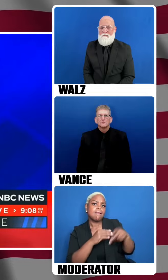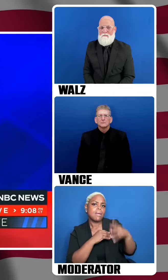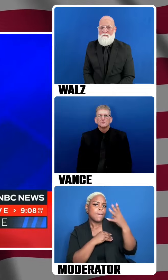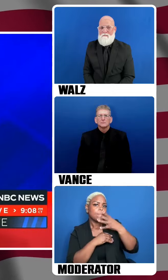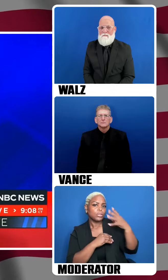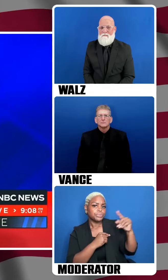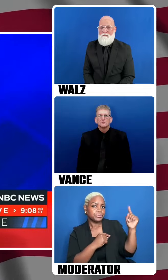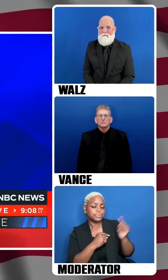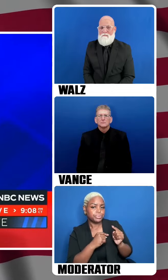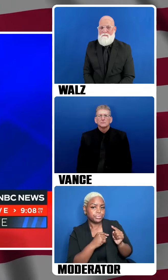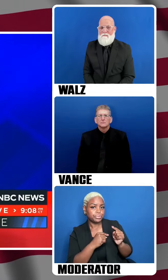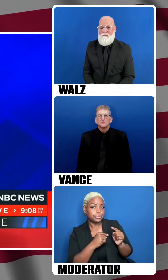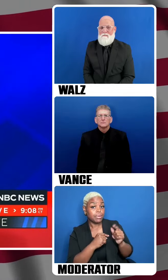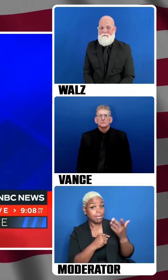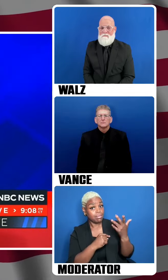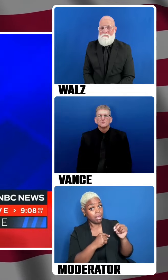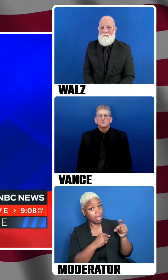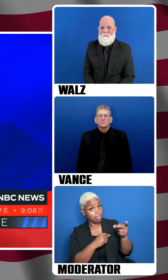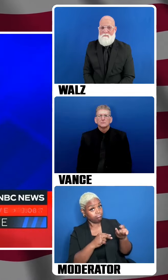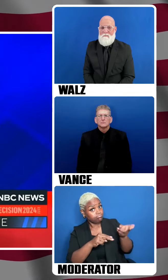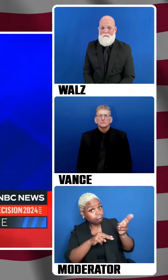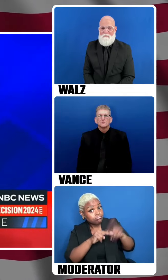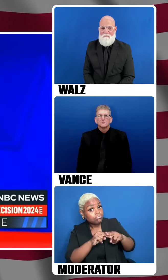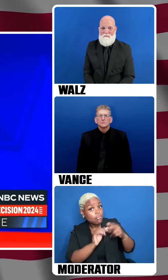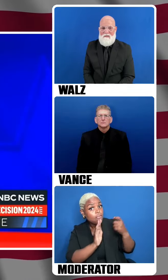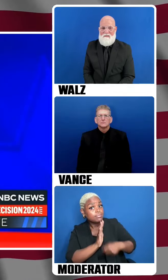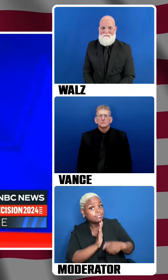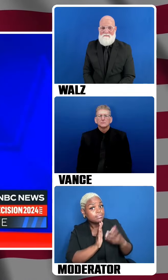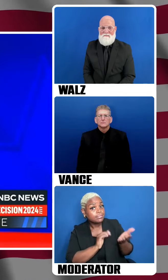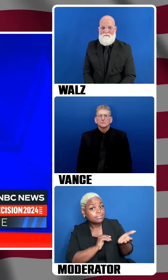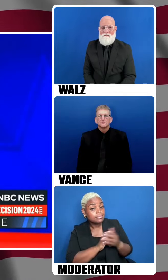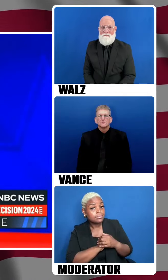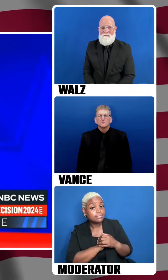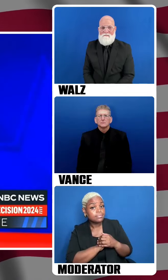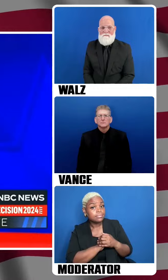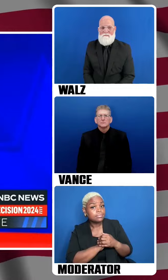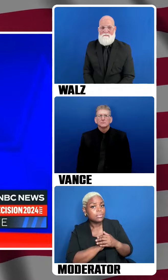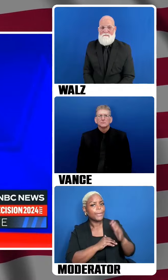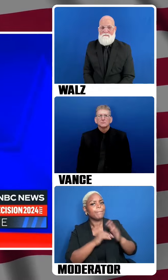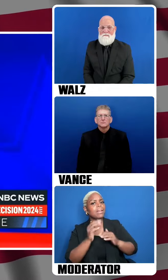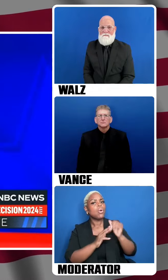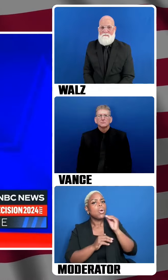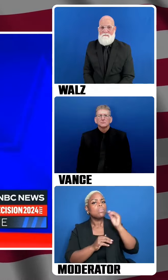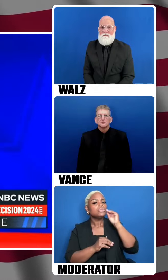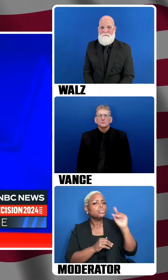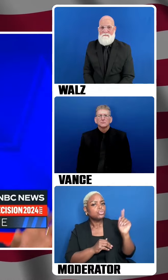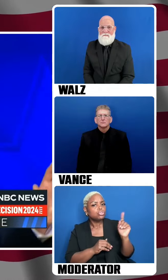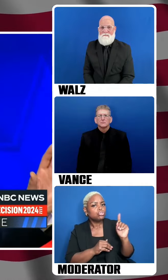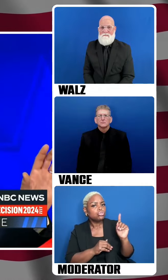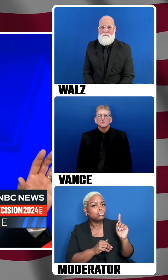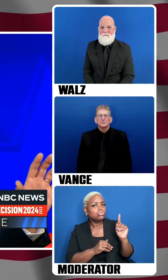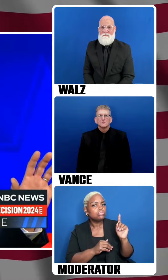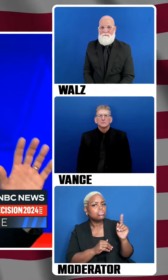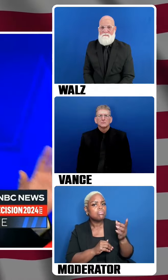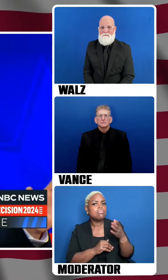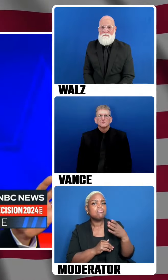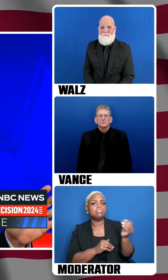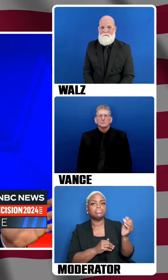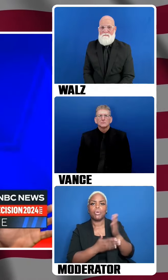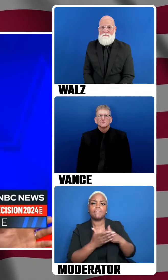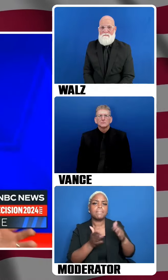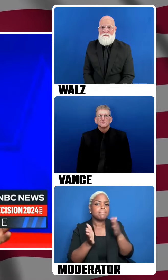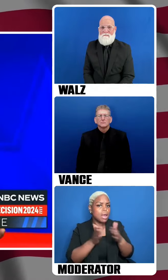new homes you're promising, and what part of any of this plan will provide immediate relief? You have 2 minutes. Well, first of all,